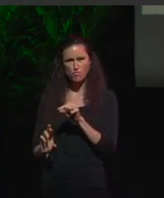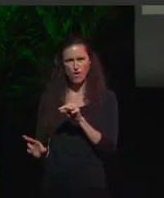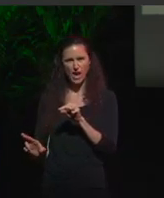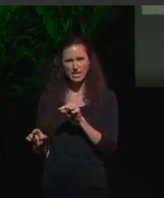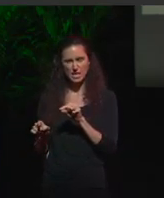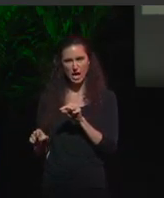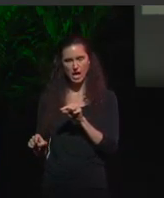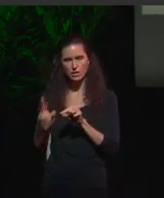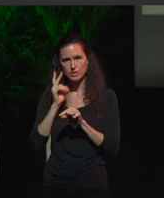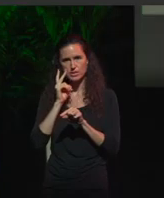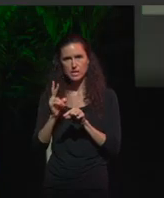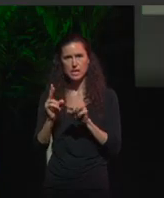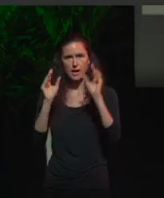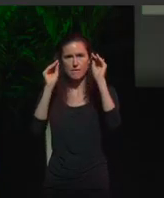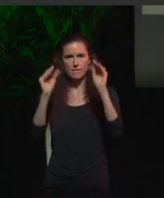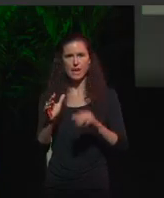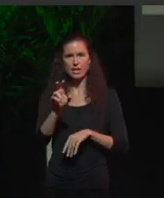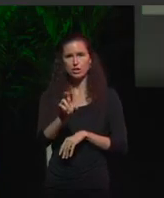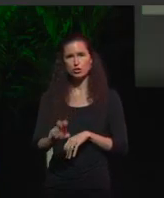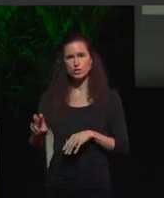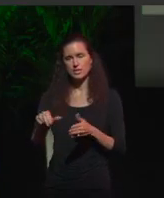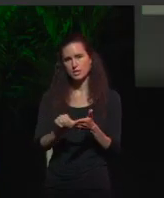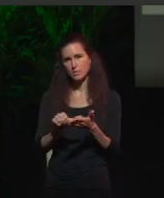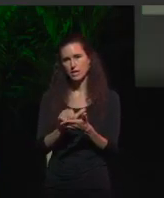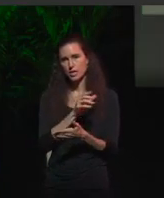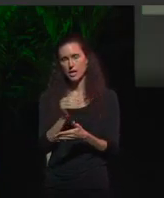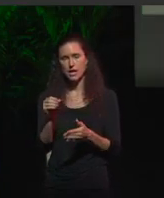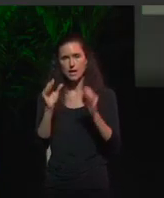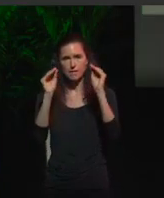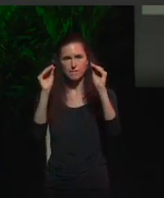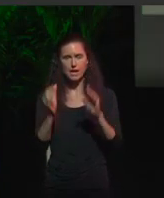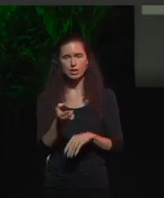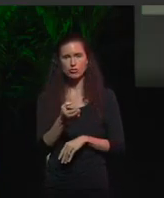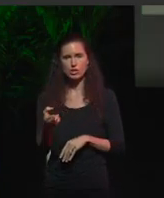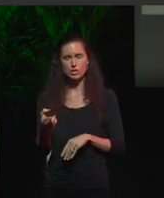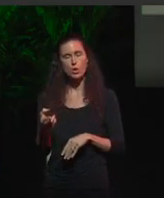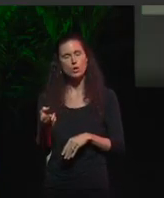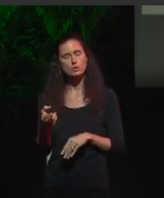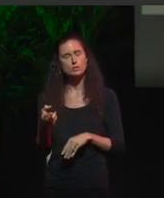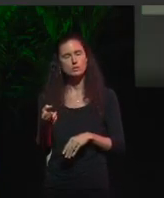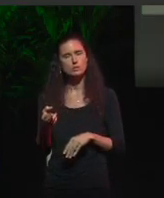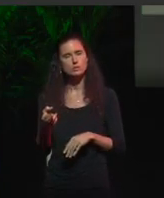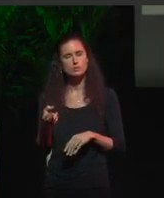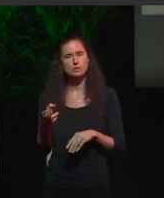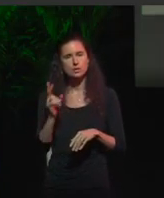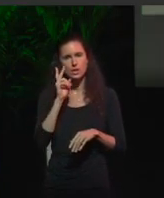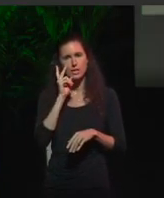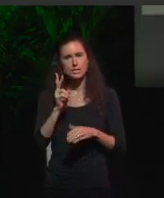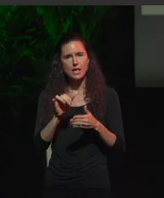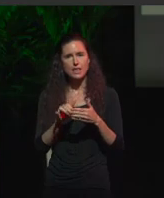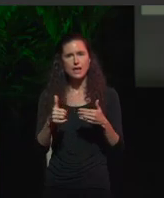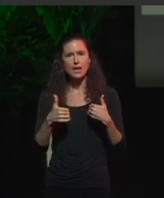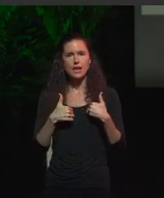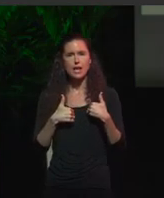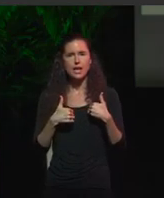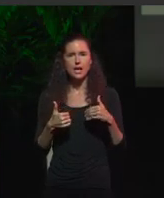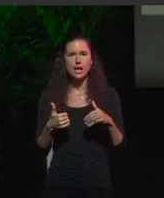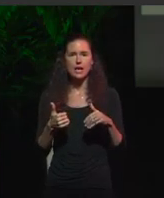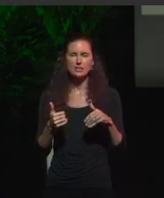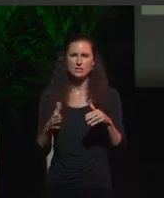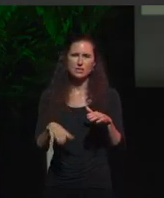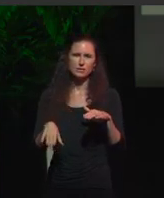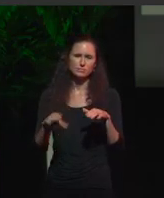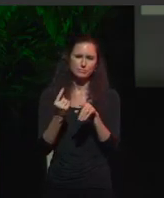faculty transition page and a faculty resource repository. That faculty transition page has boilerplate syllabus